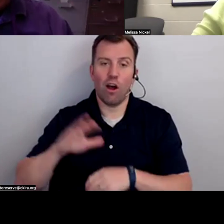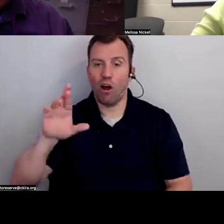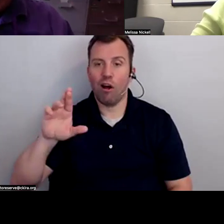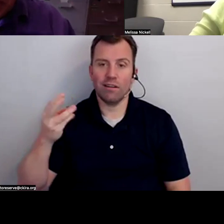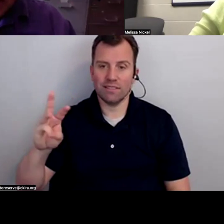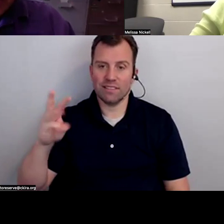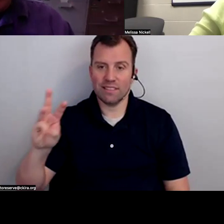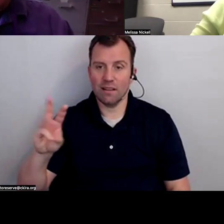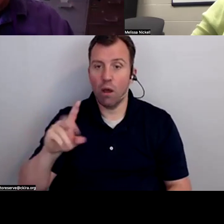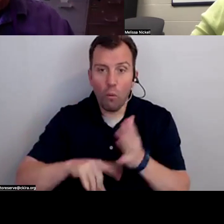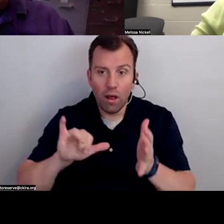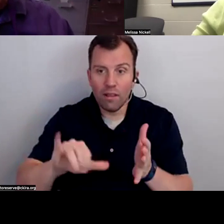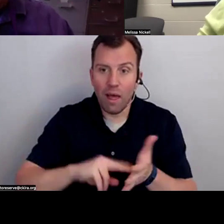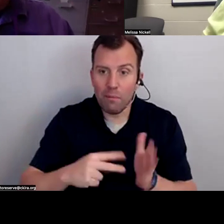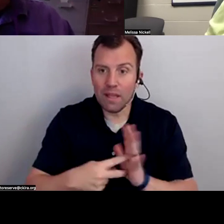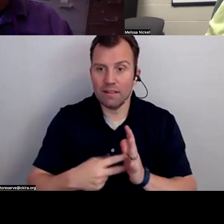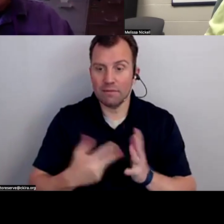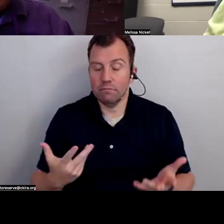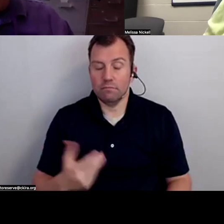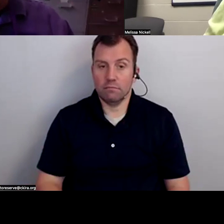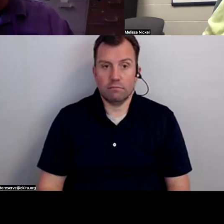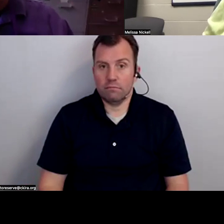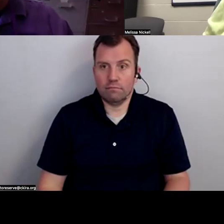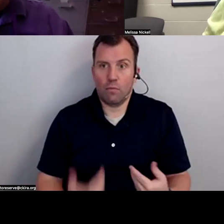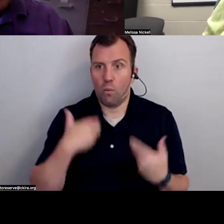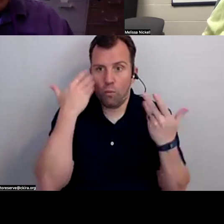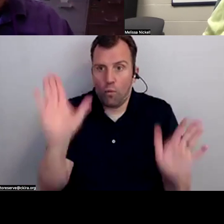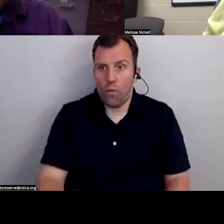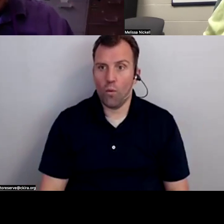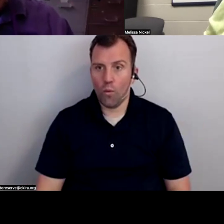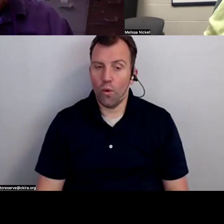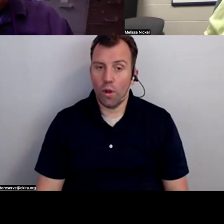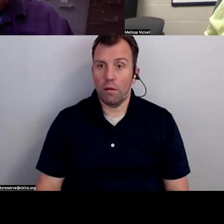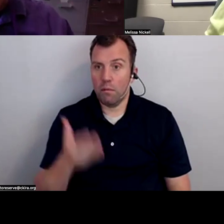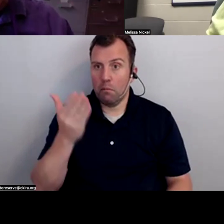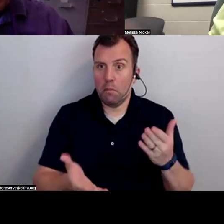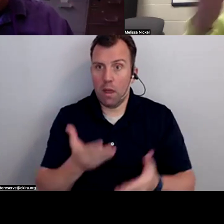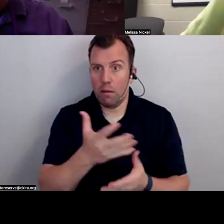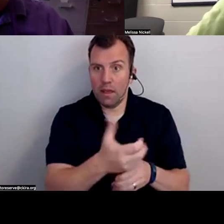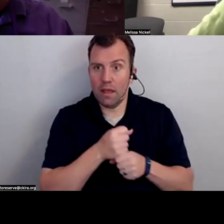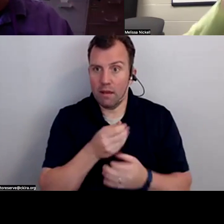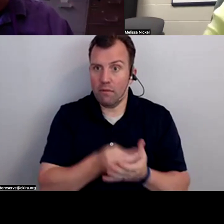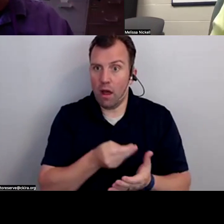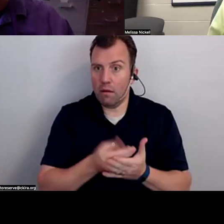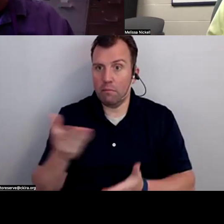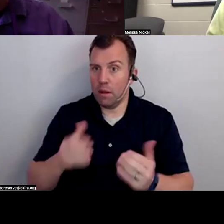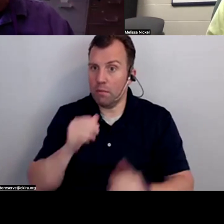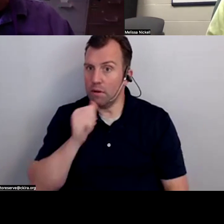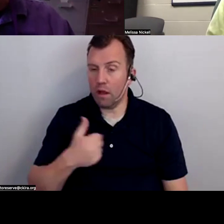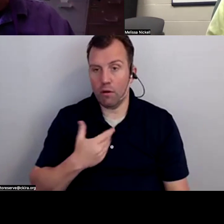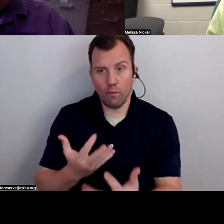R16. What does that mean? Well, we don't know. Maybe it'll get funded, but you're going to have to wait and see. So